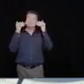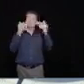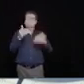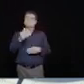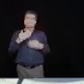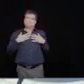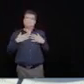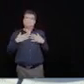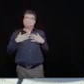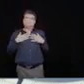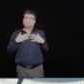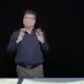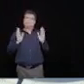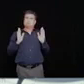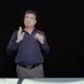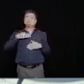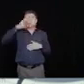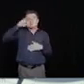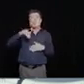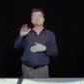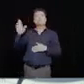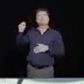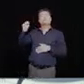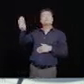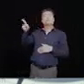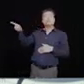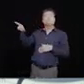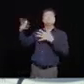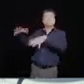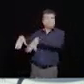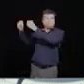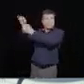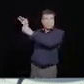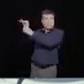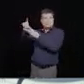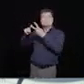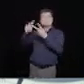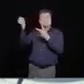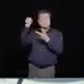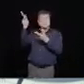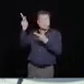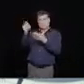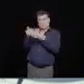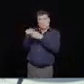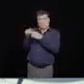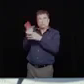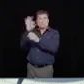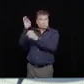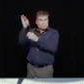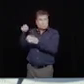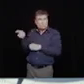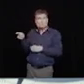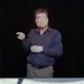election in Brunswick, there's an election coming up as well in Saskatchewan. We've been working with the chief electoral officer here in